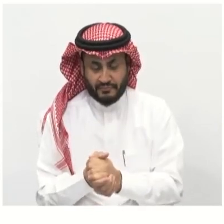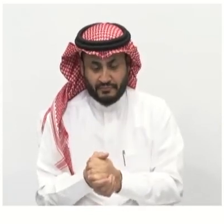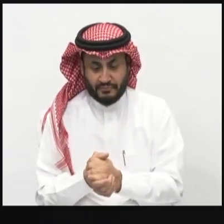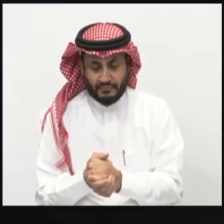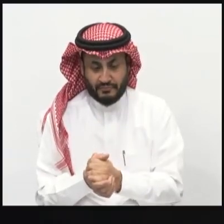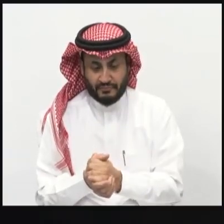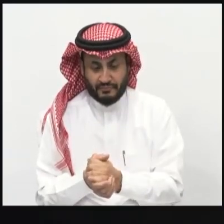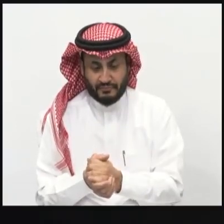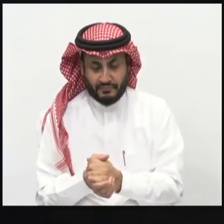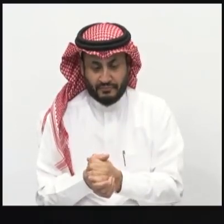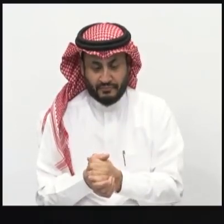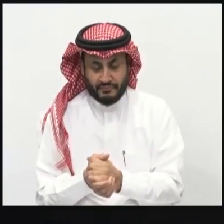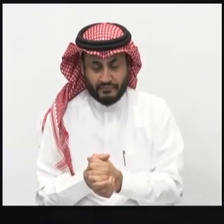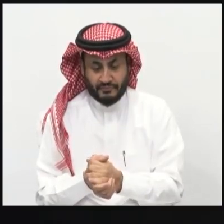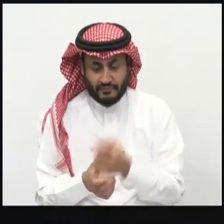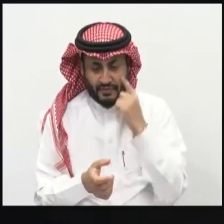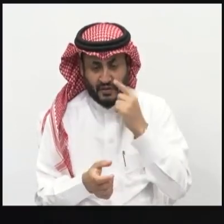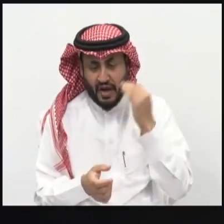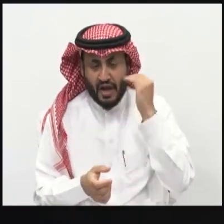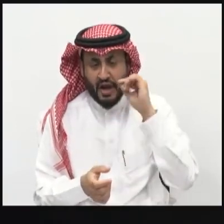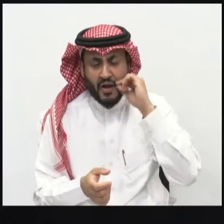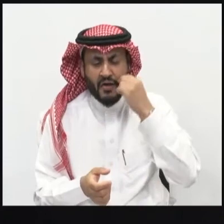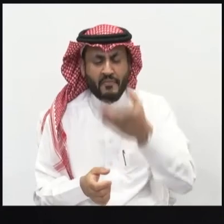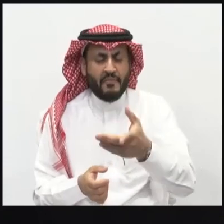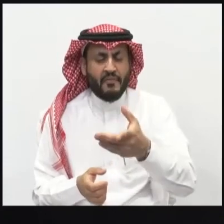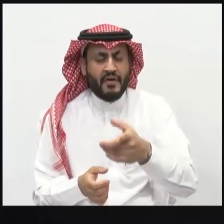We can see the man is, where is he?